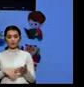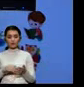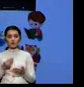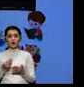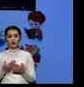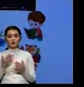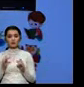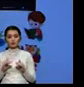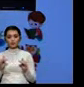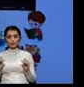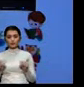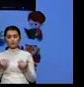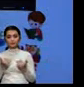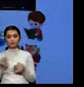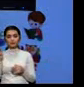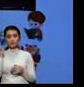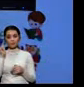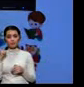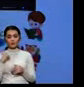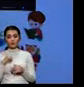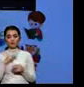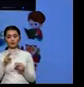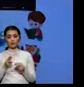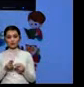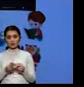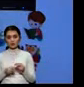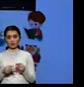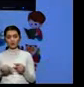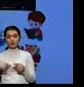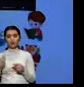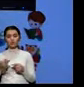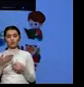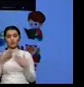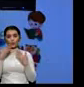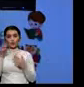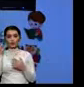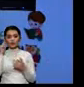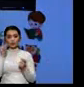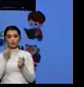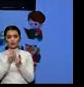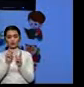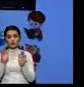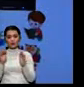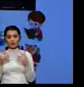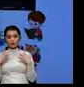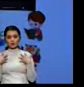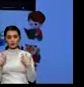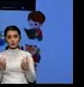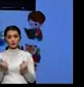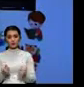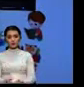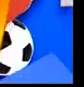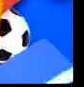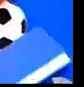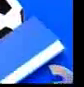ettiramiz. Aziz o'quvchilar, bugungi darsimiz shu bilan nihoyasiga yetdi. Kelasi o'qish darsida uchrashguncha xayr, sog' va